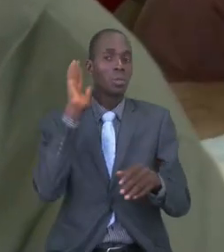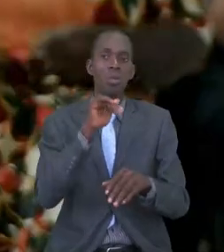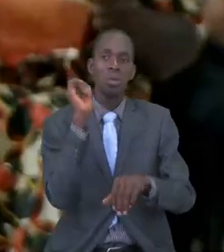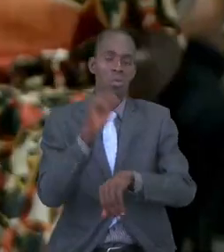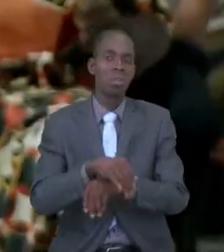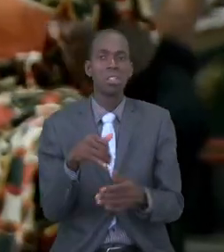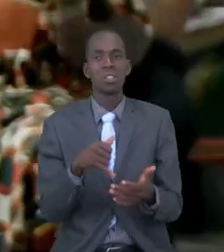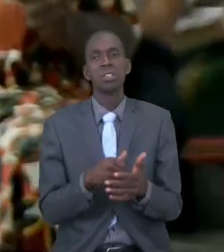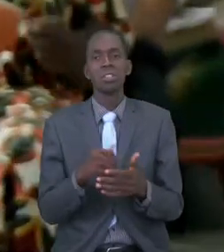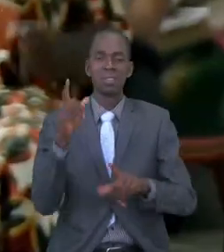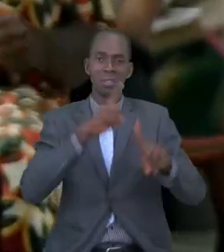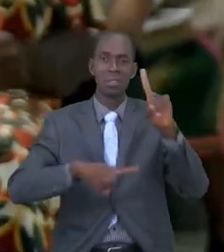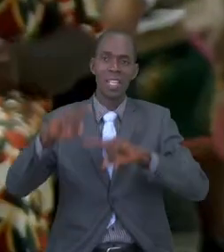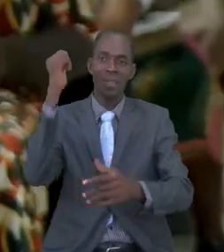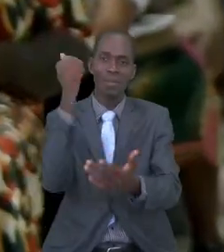Amen.